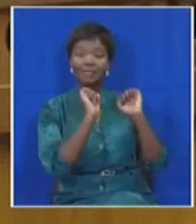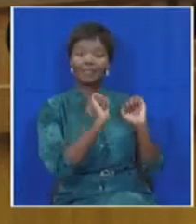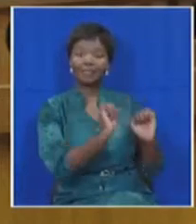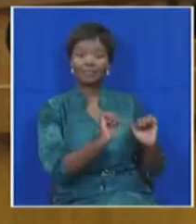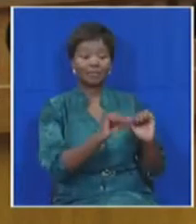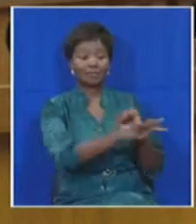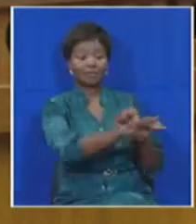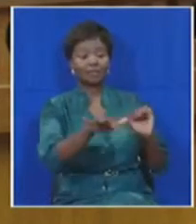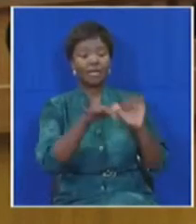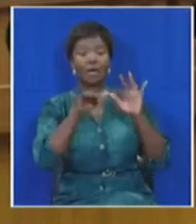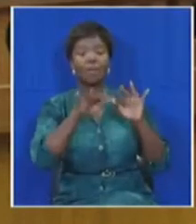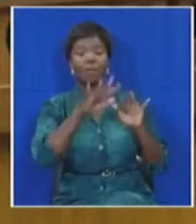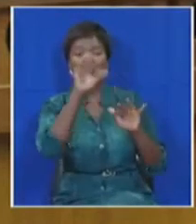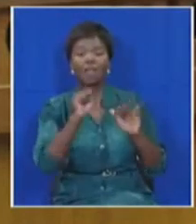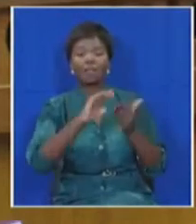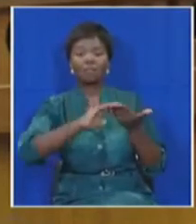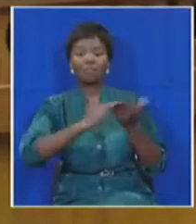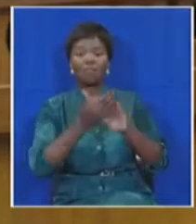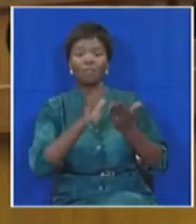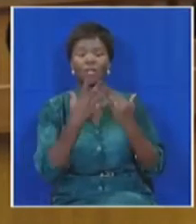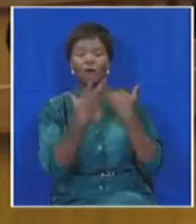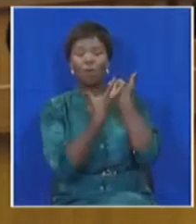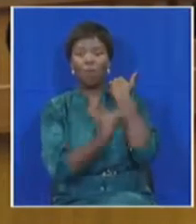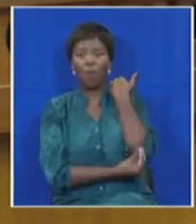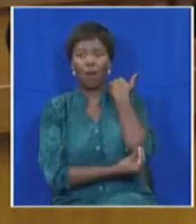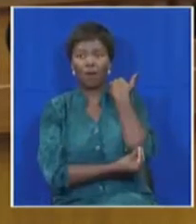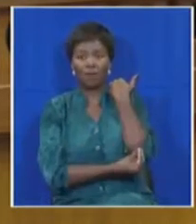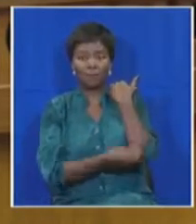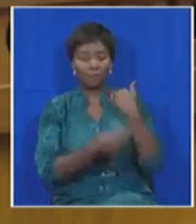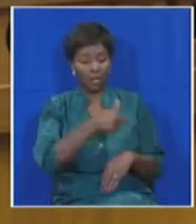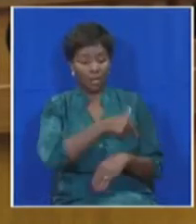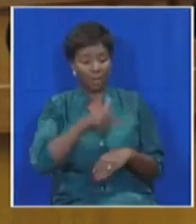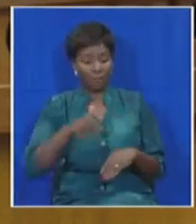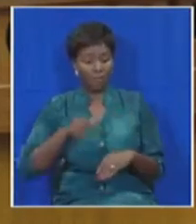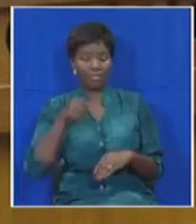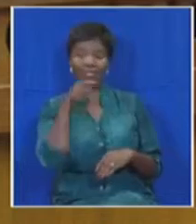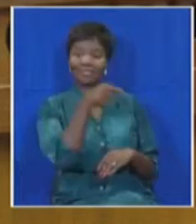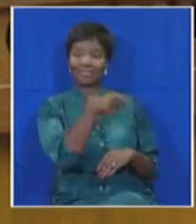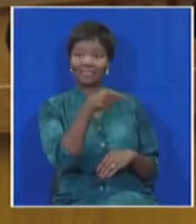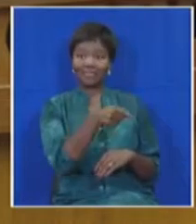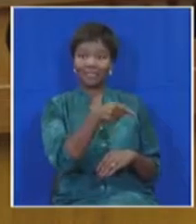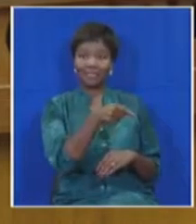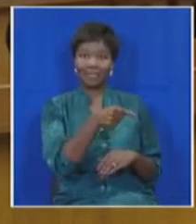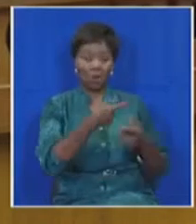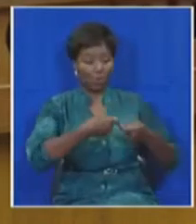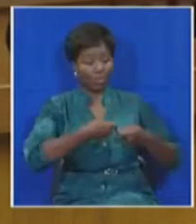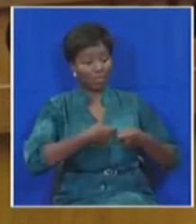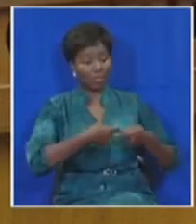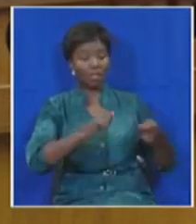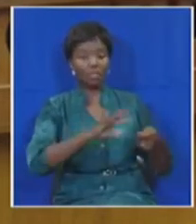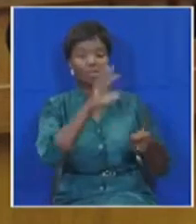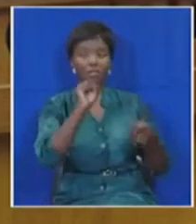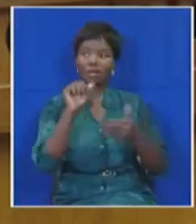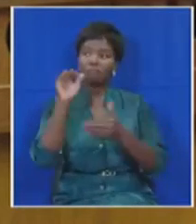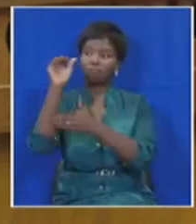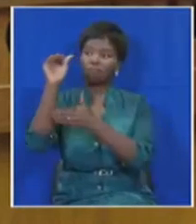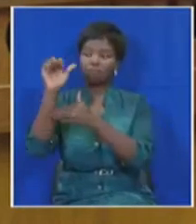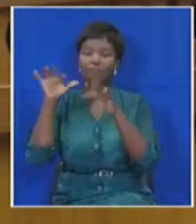poor South Africans. The president who is selling our country to foreign